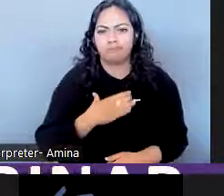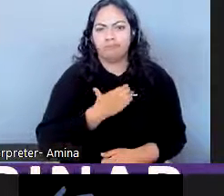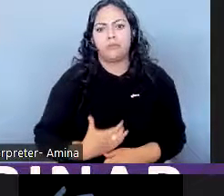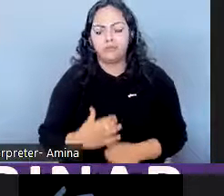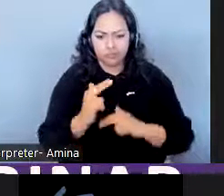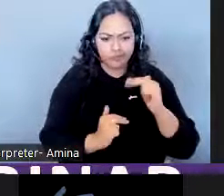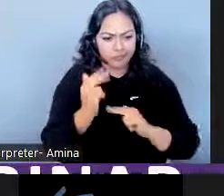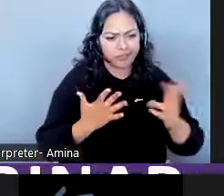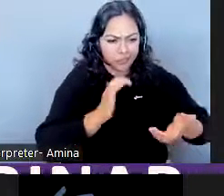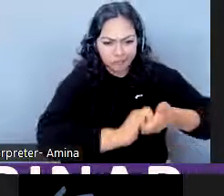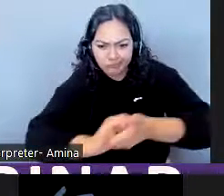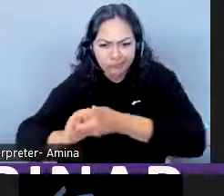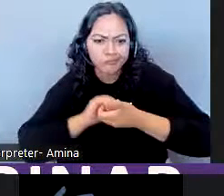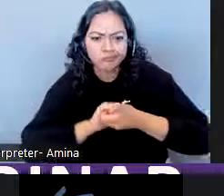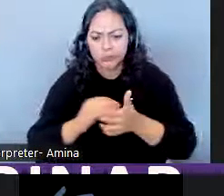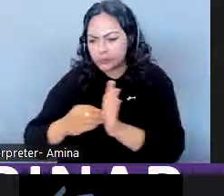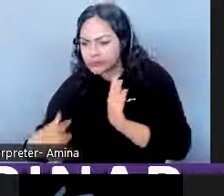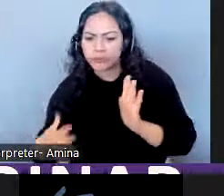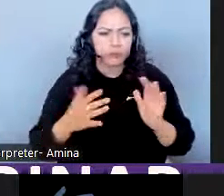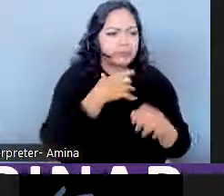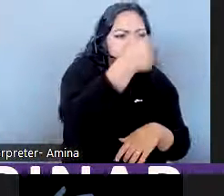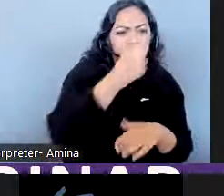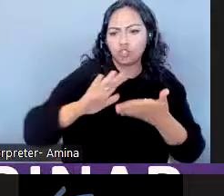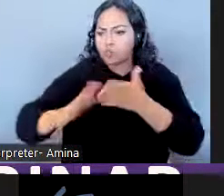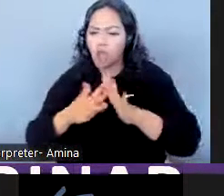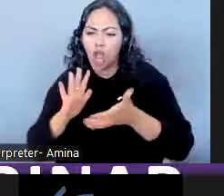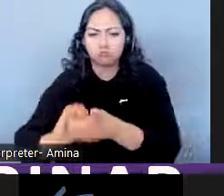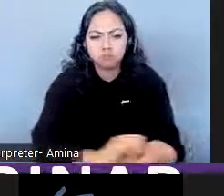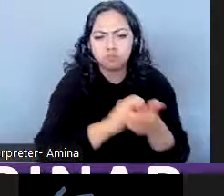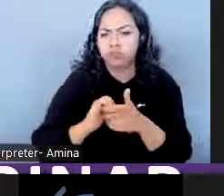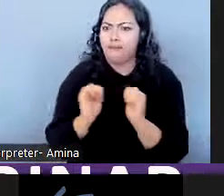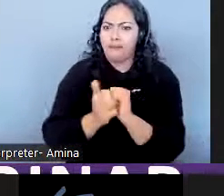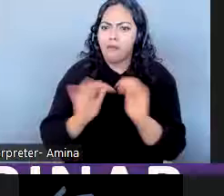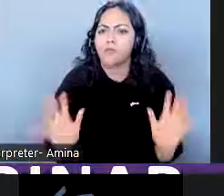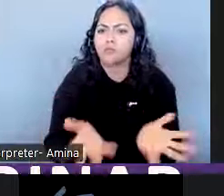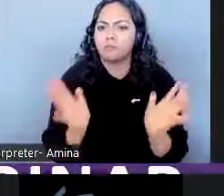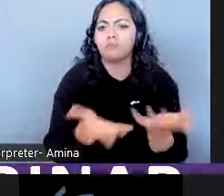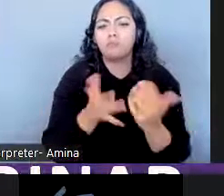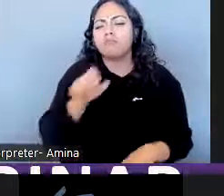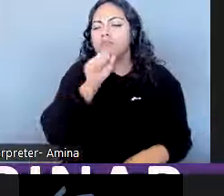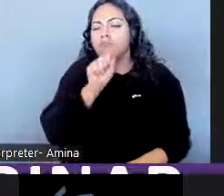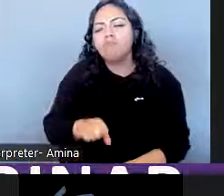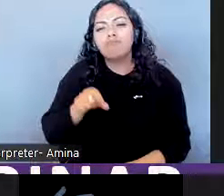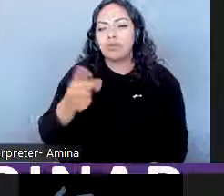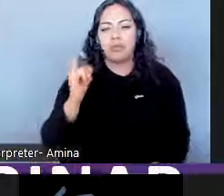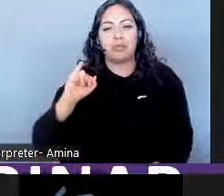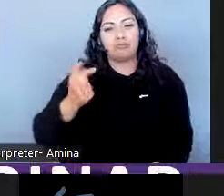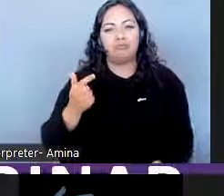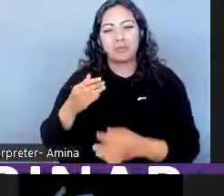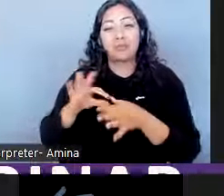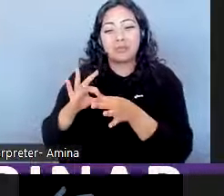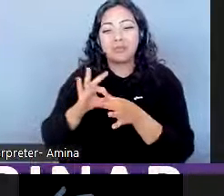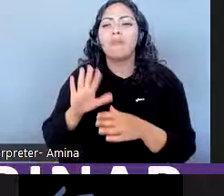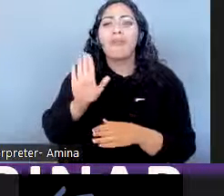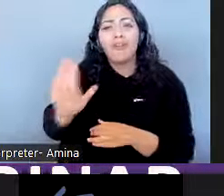with seniors and students and communities. And she loves the intergenerational relationships that she shares also with her 5